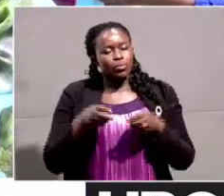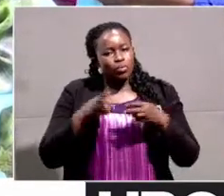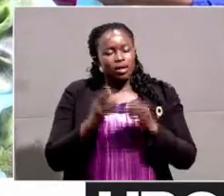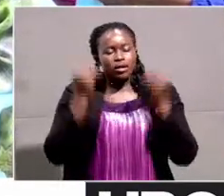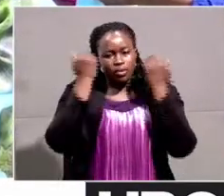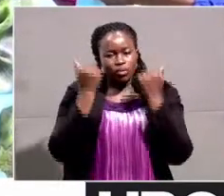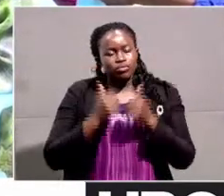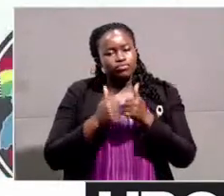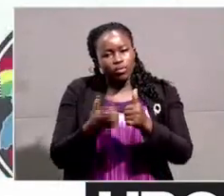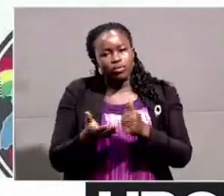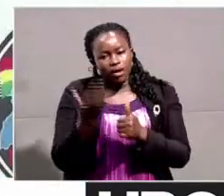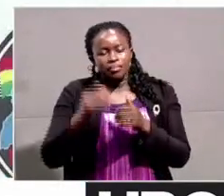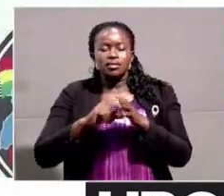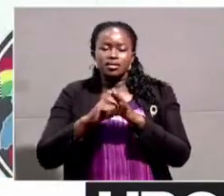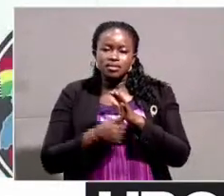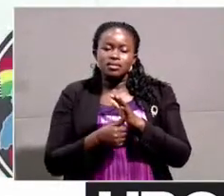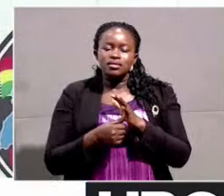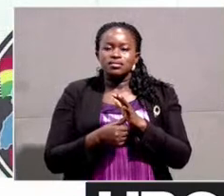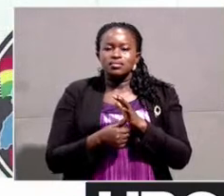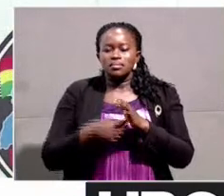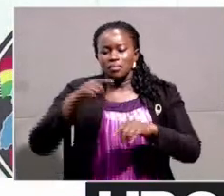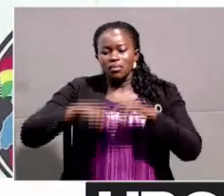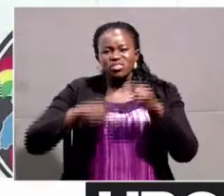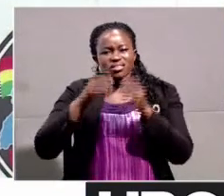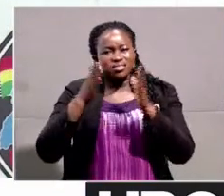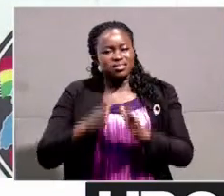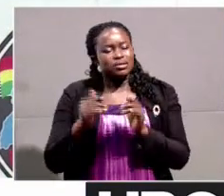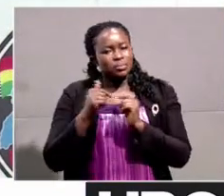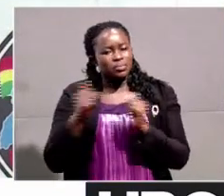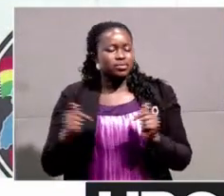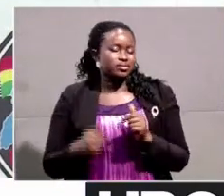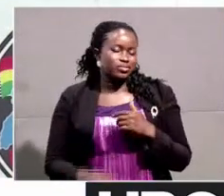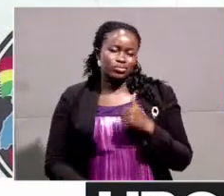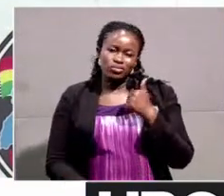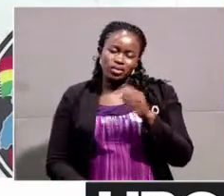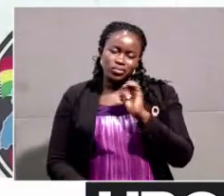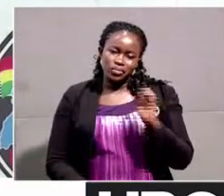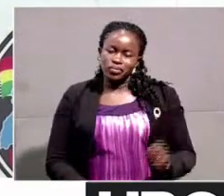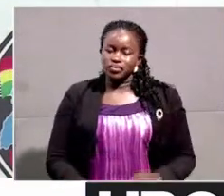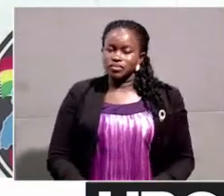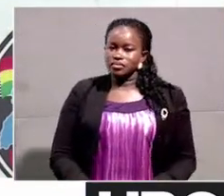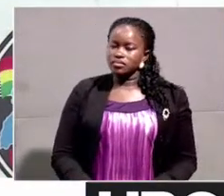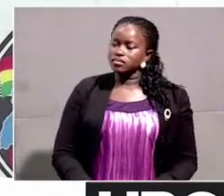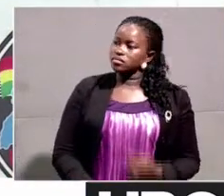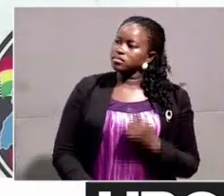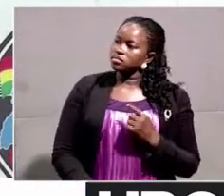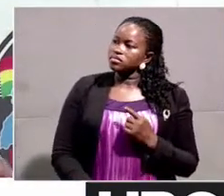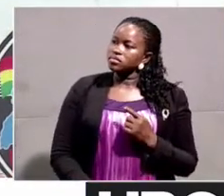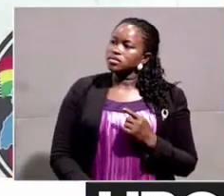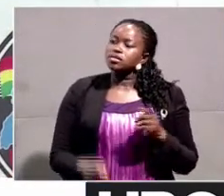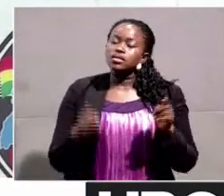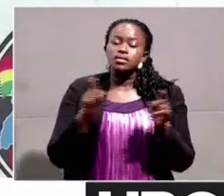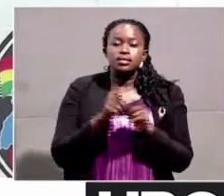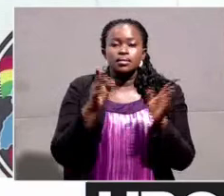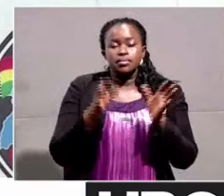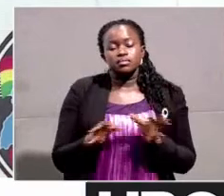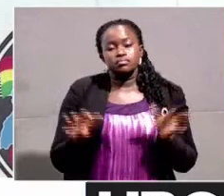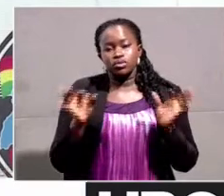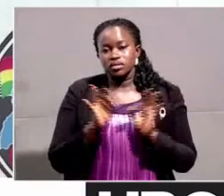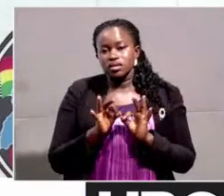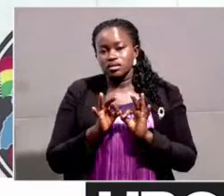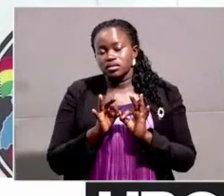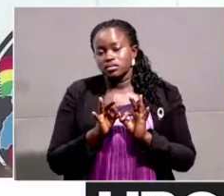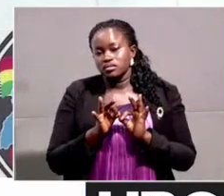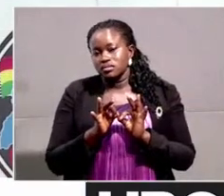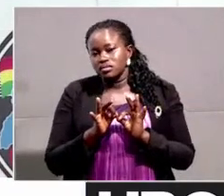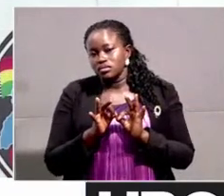of opposition politicians. So an actual bail is given to you so that you have that partial freedom